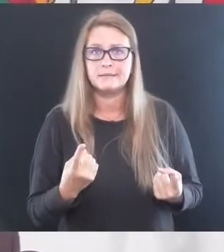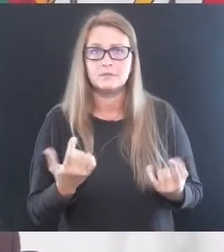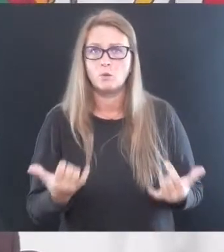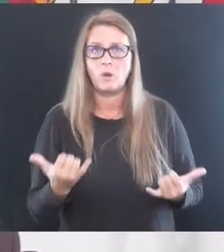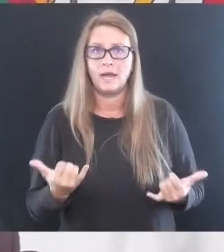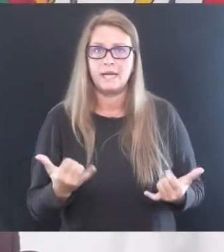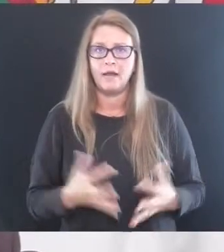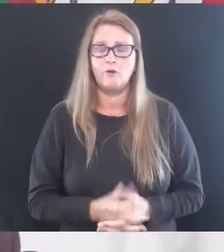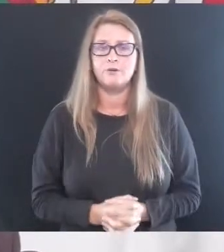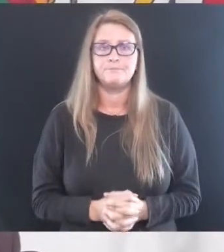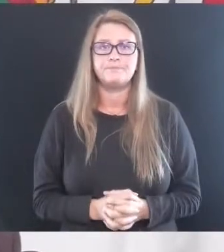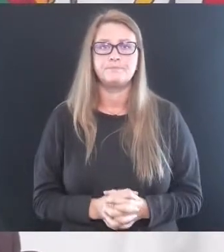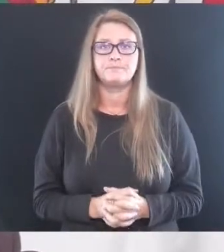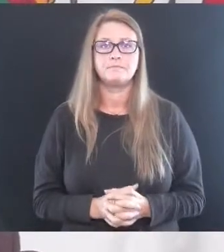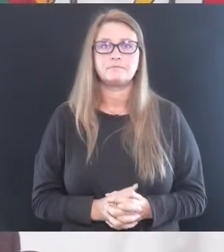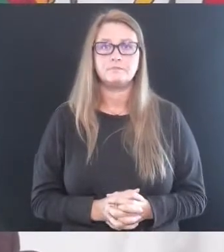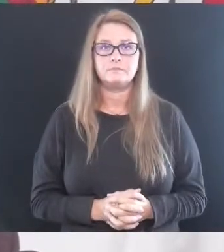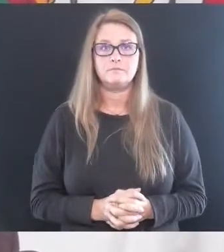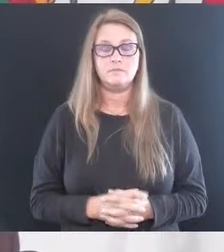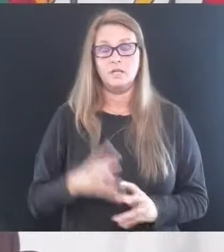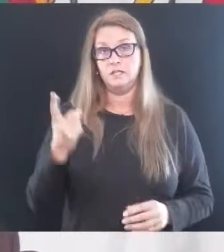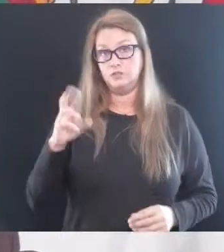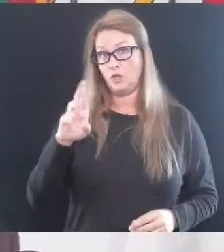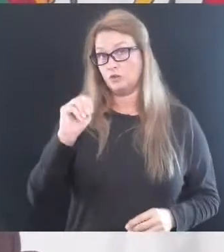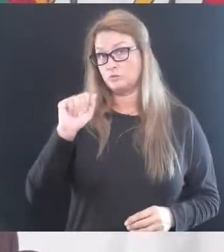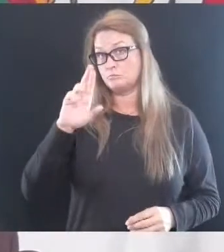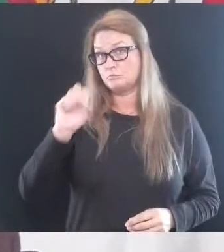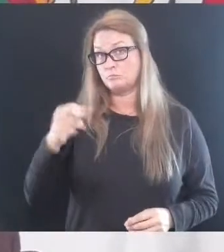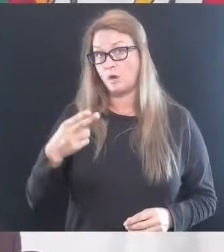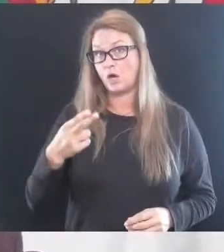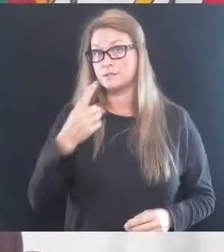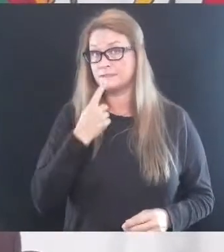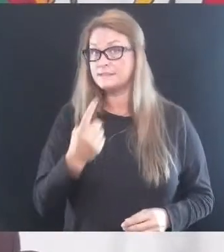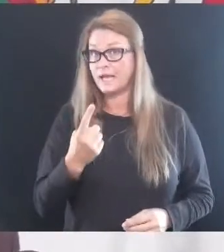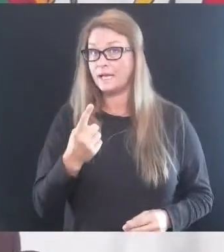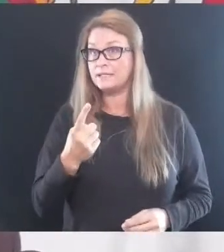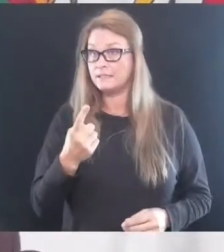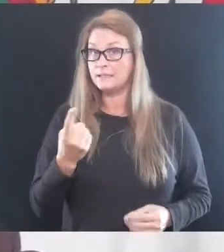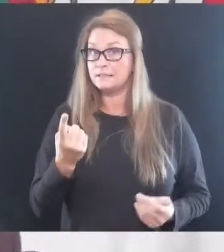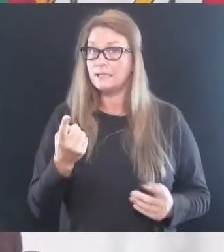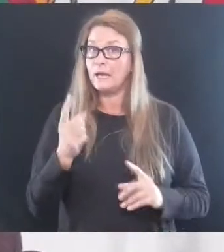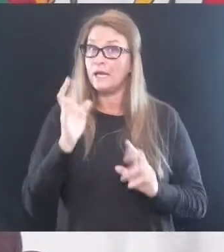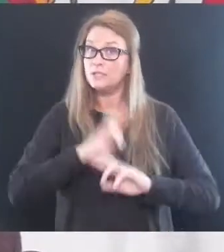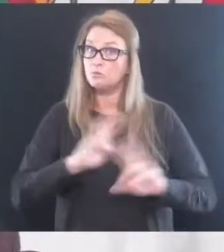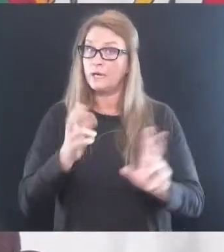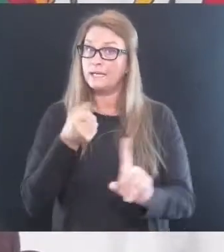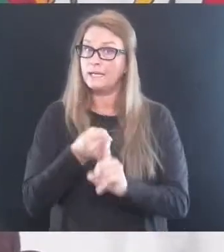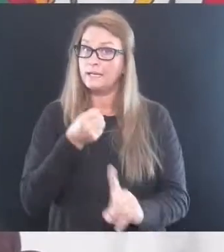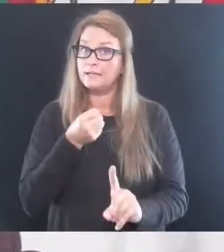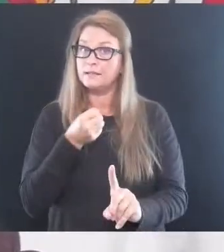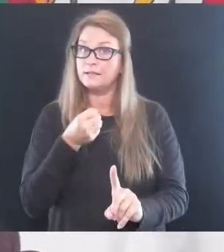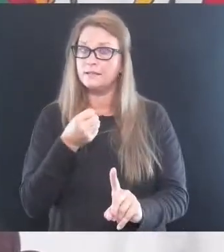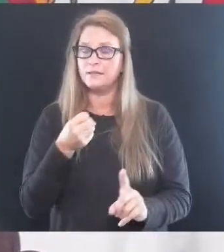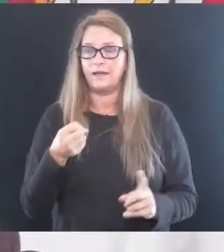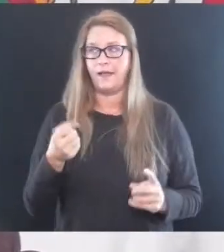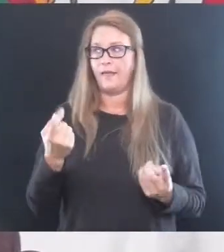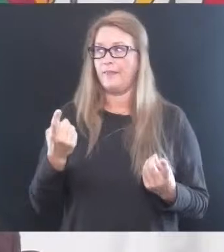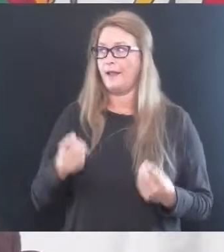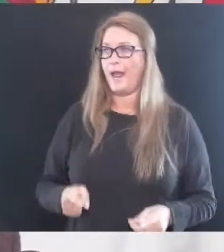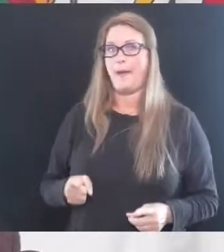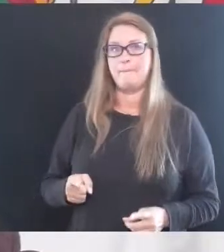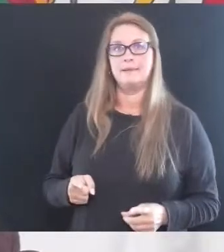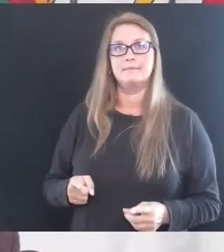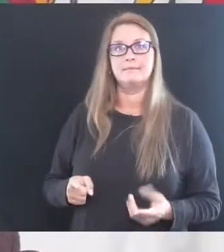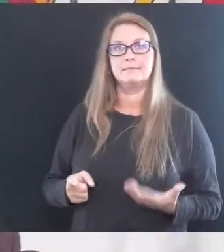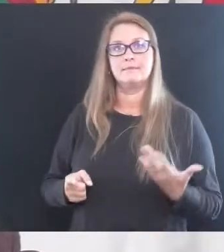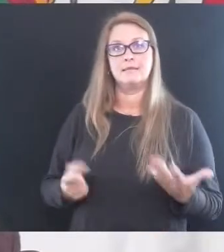right yet. Dr. Marsh said, it's getting ready to go. And look where we are today.